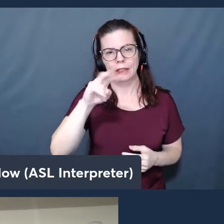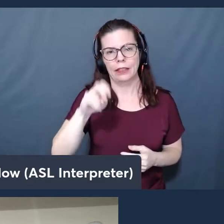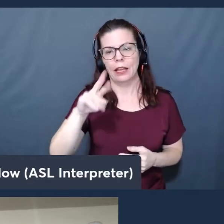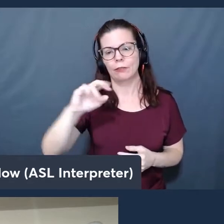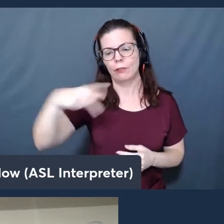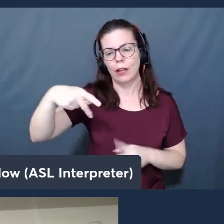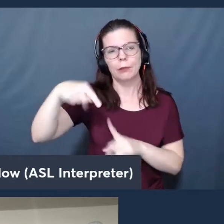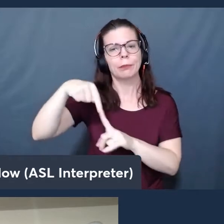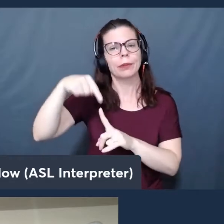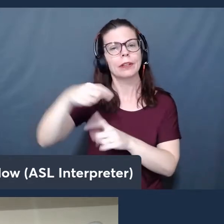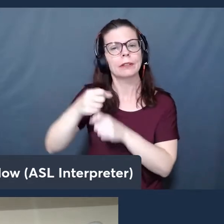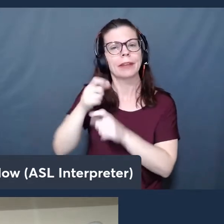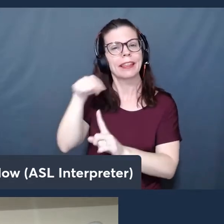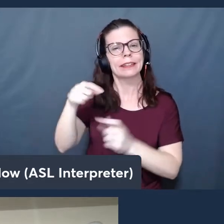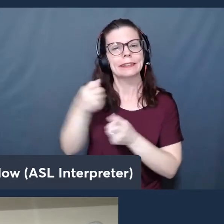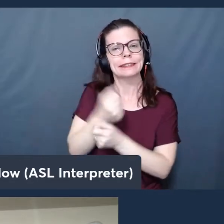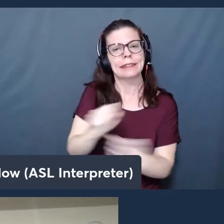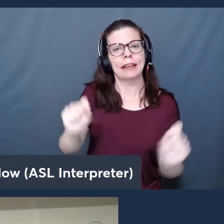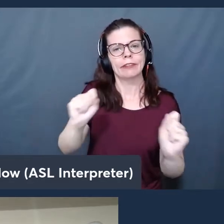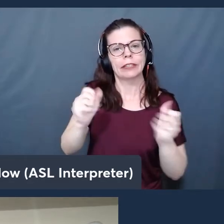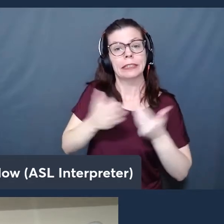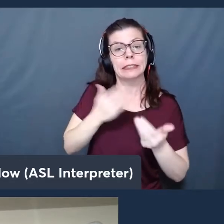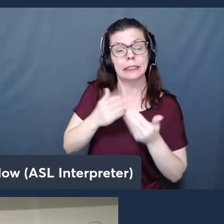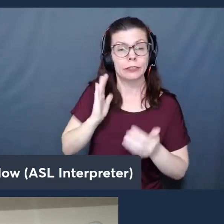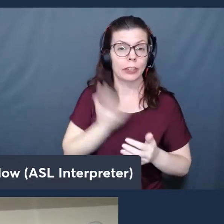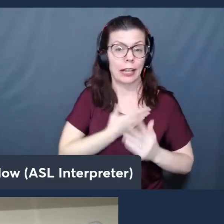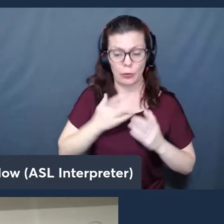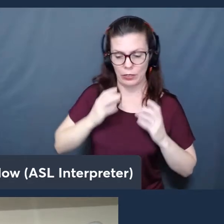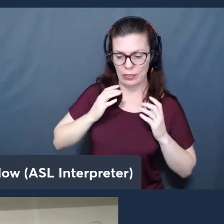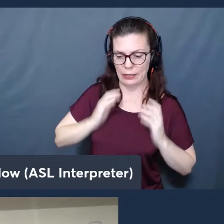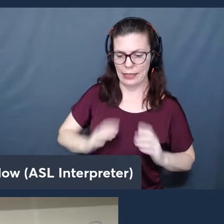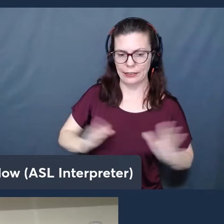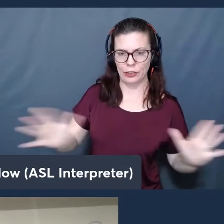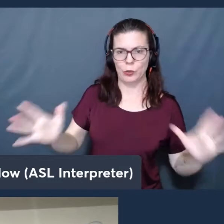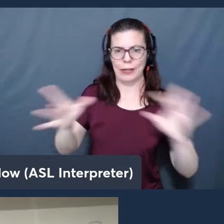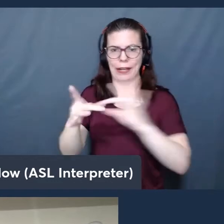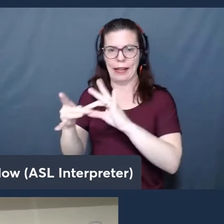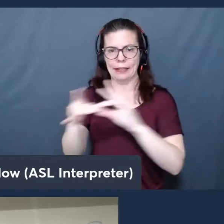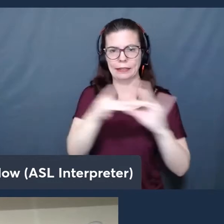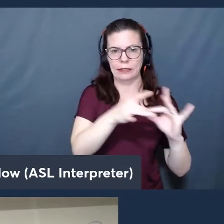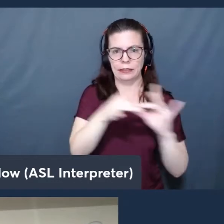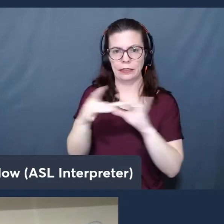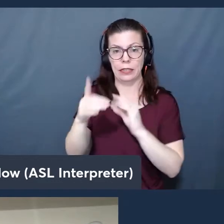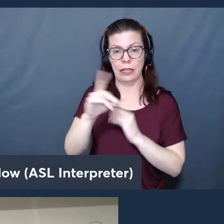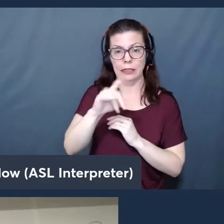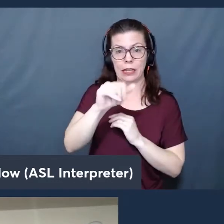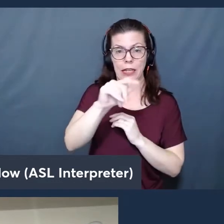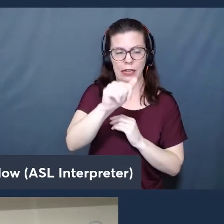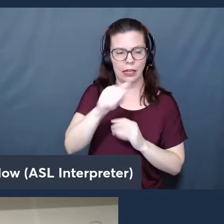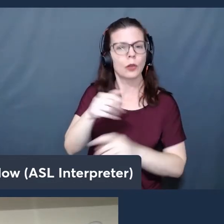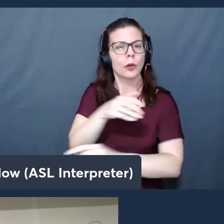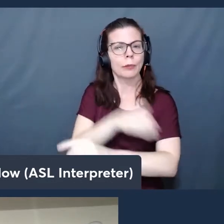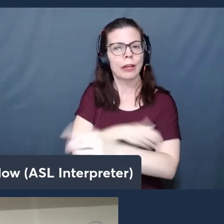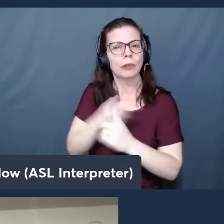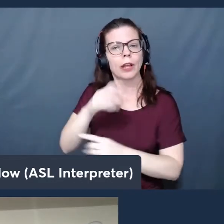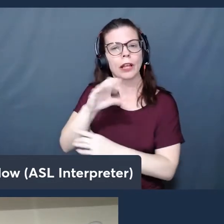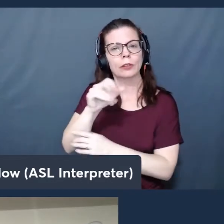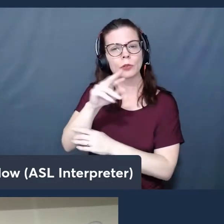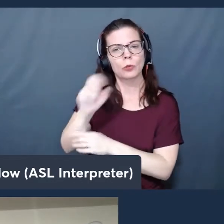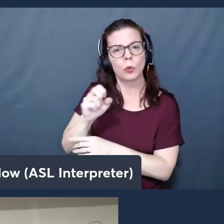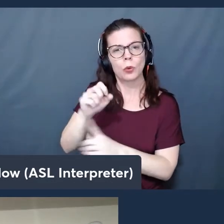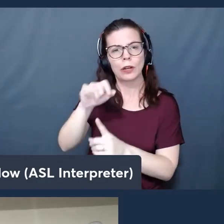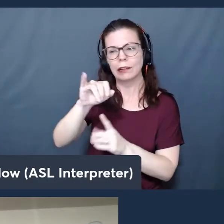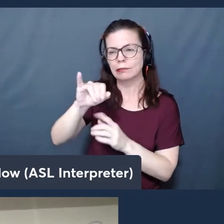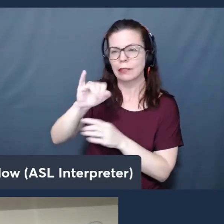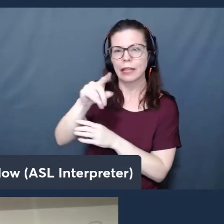and easy for our clients to connect data. We're Okay, powered by core identity resolution capabilities, enabling